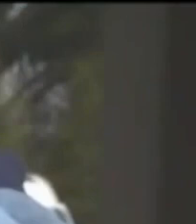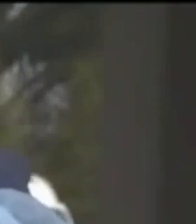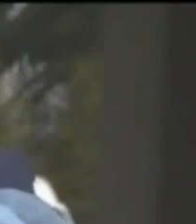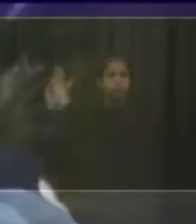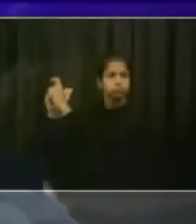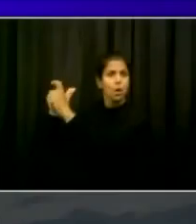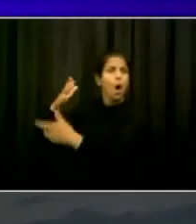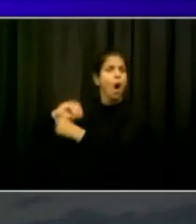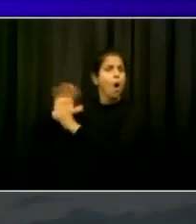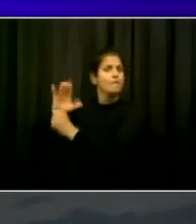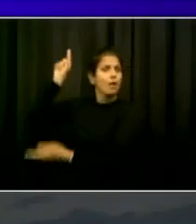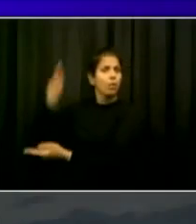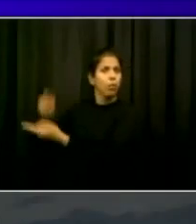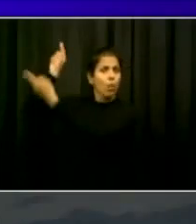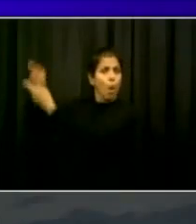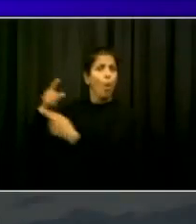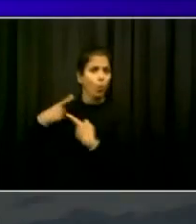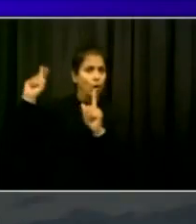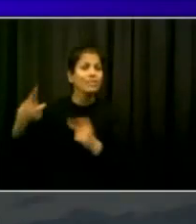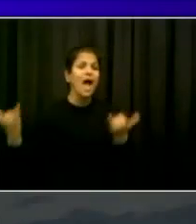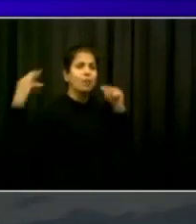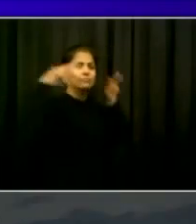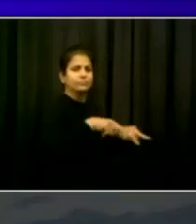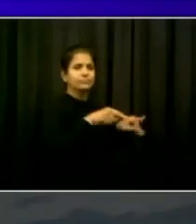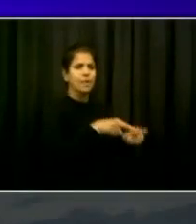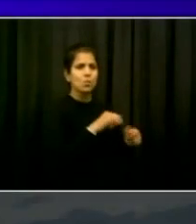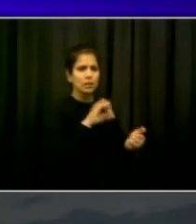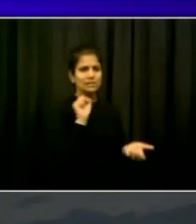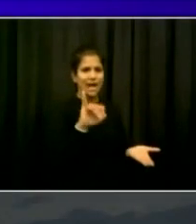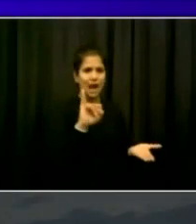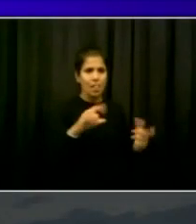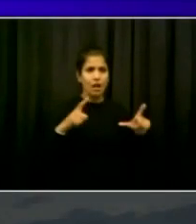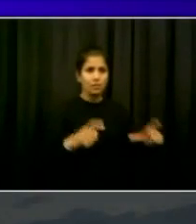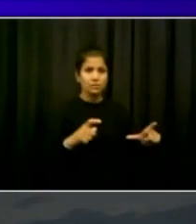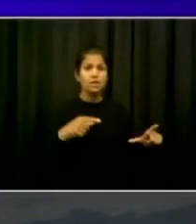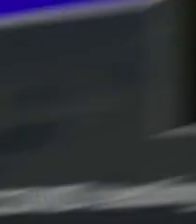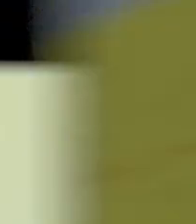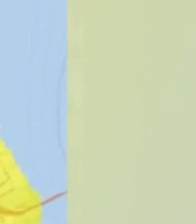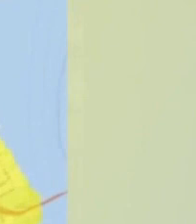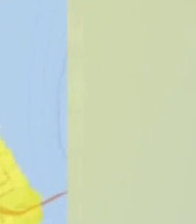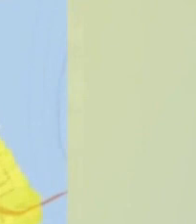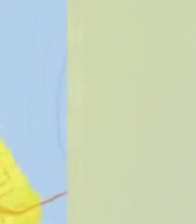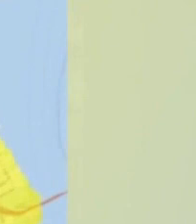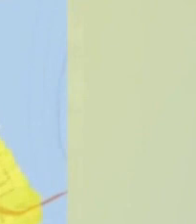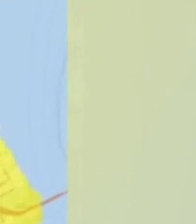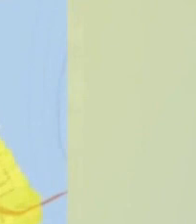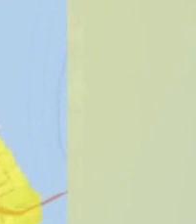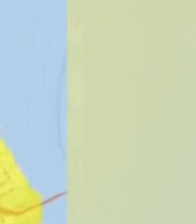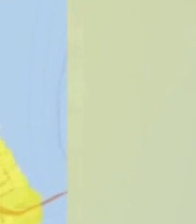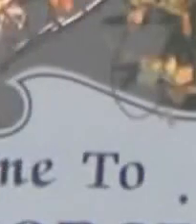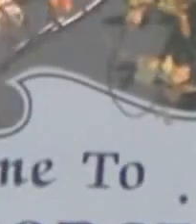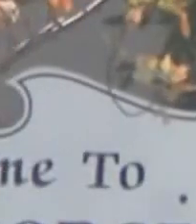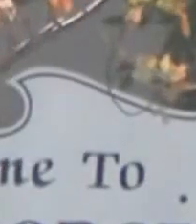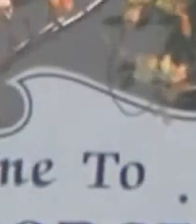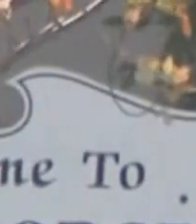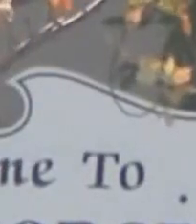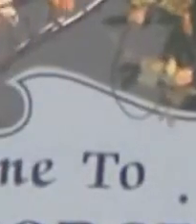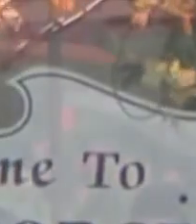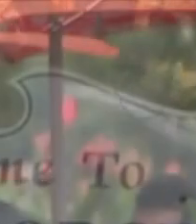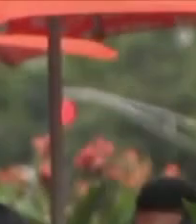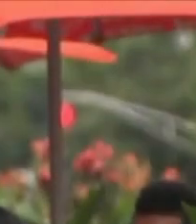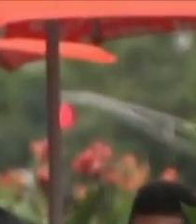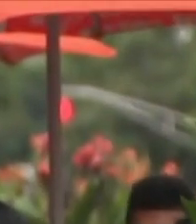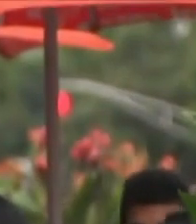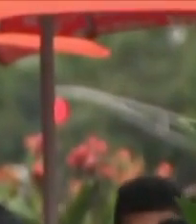In Staten Island, a huge outreach effort underway now. A lot of information being provided. The island's yellow zone designation already